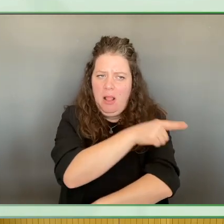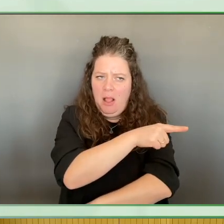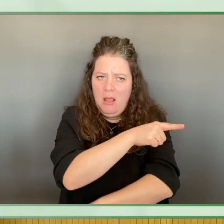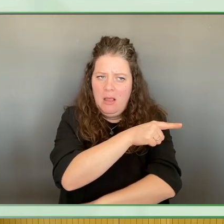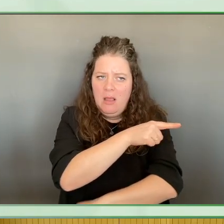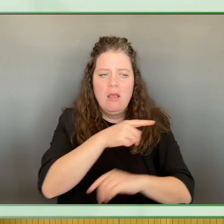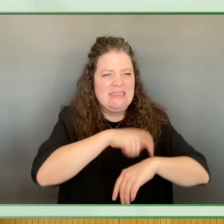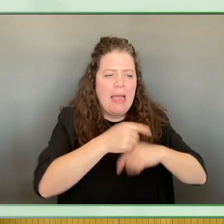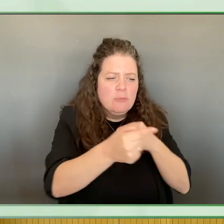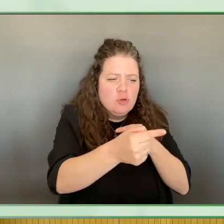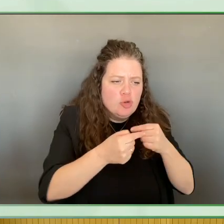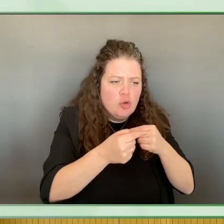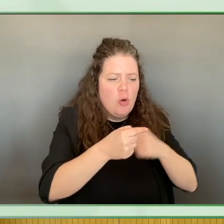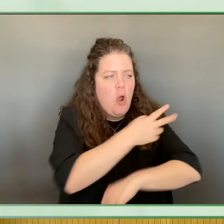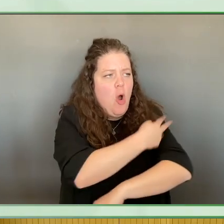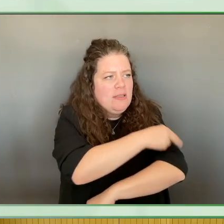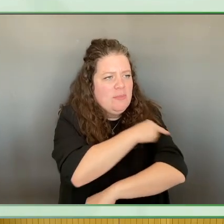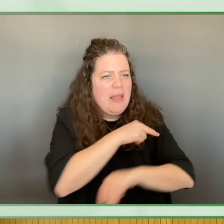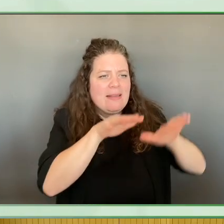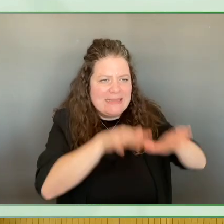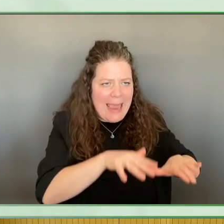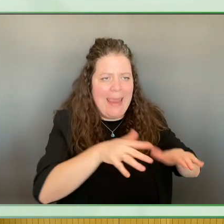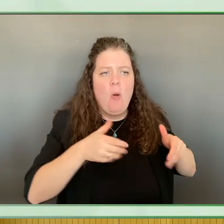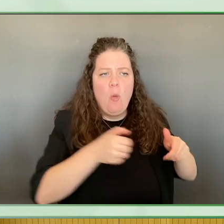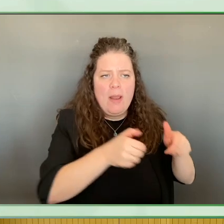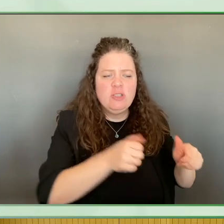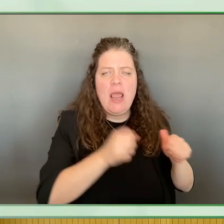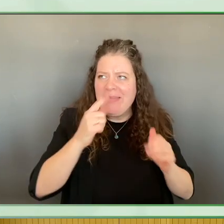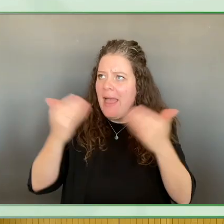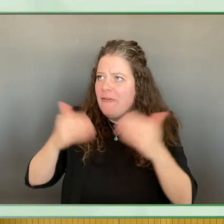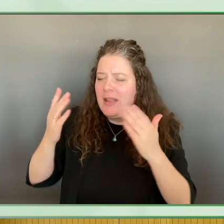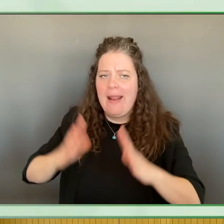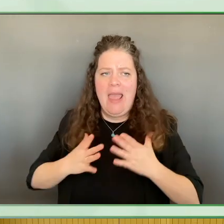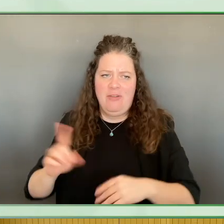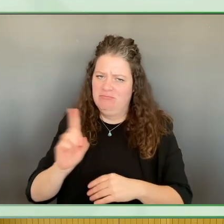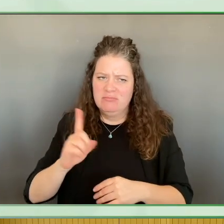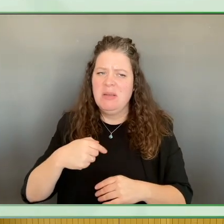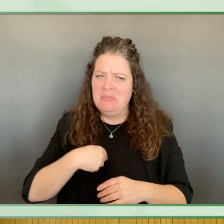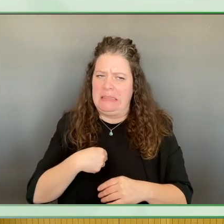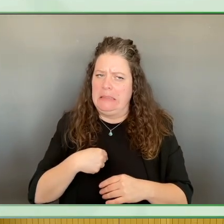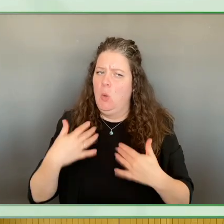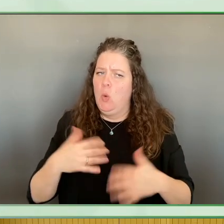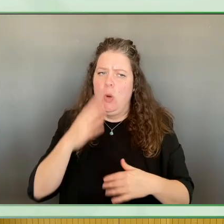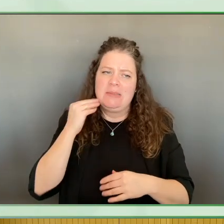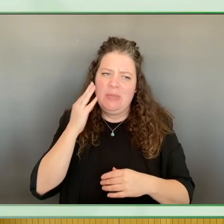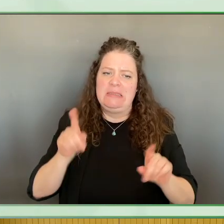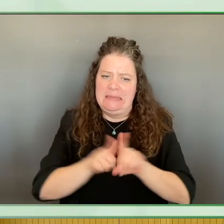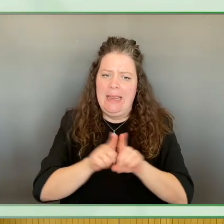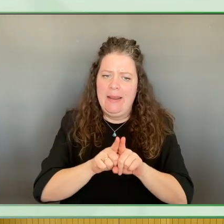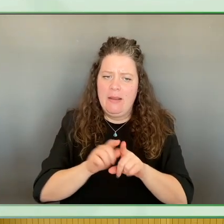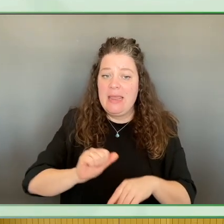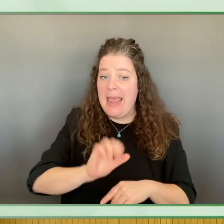as a wheelchair user myself for the last 15 years in Asian countries, but even in high-income countries, the provisioning is